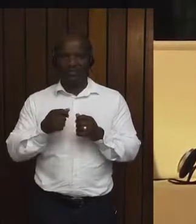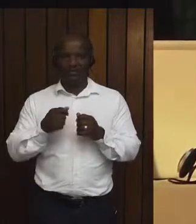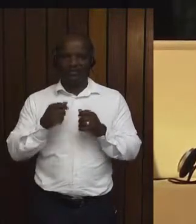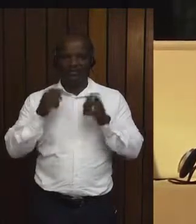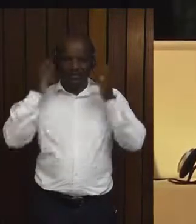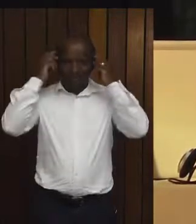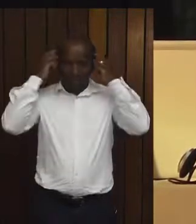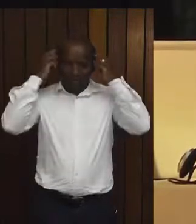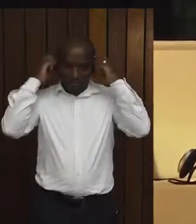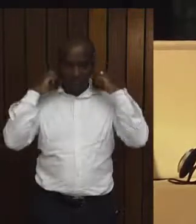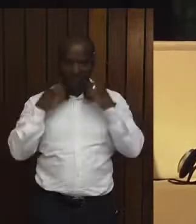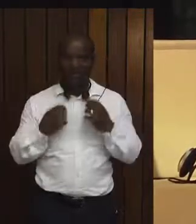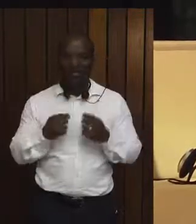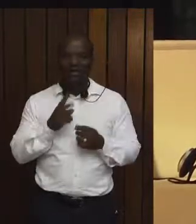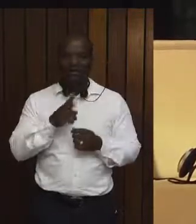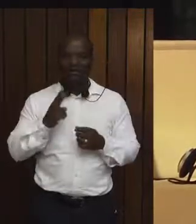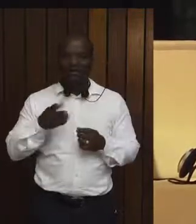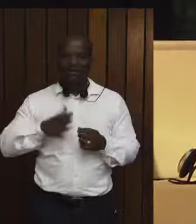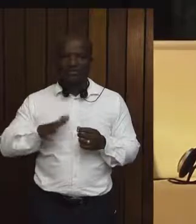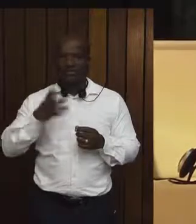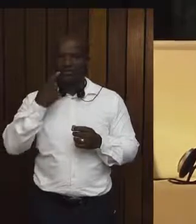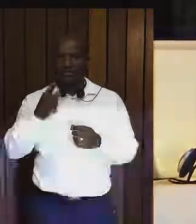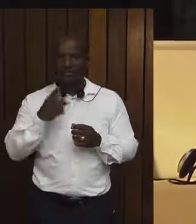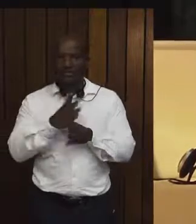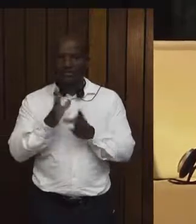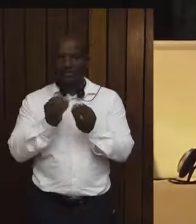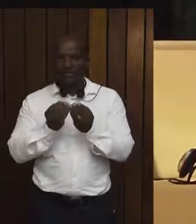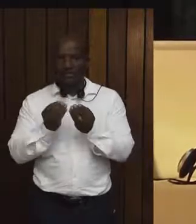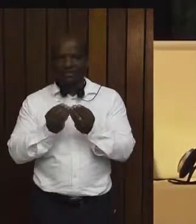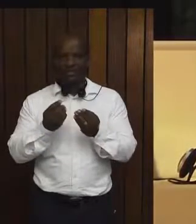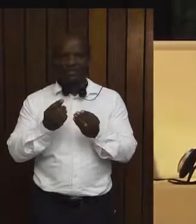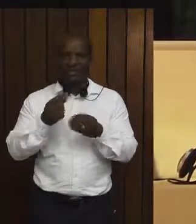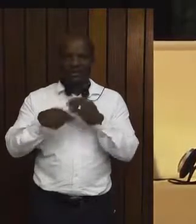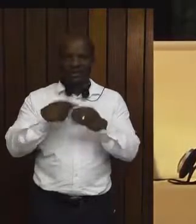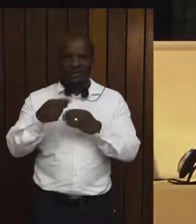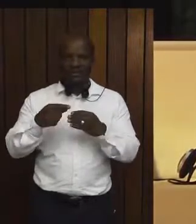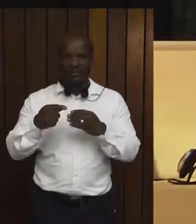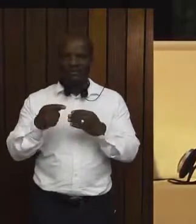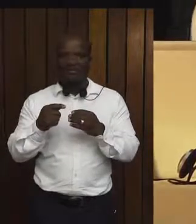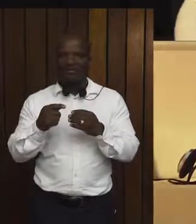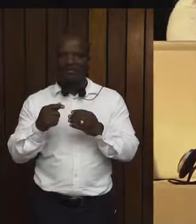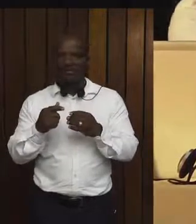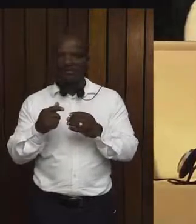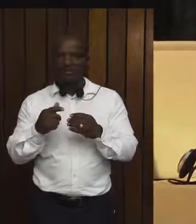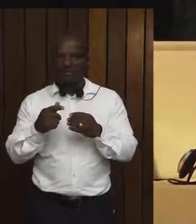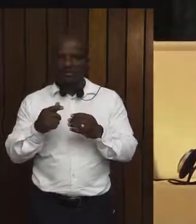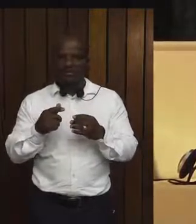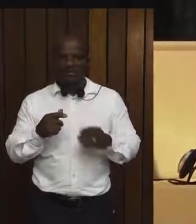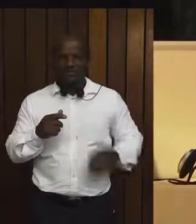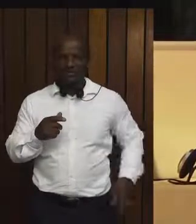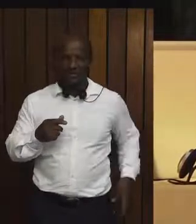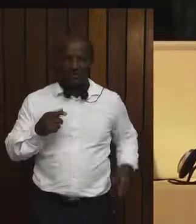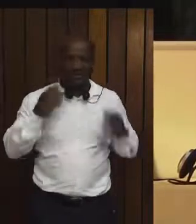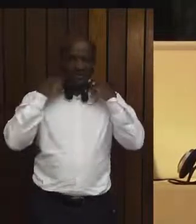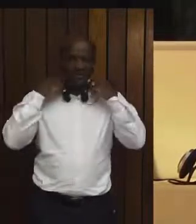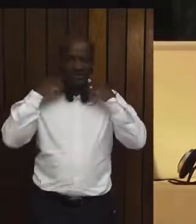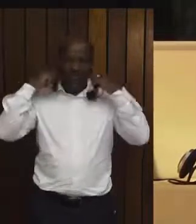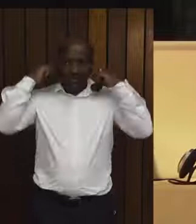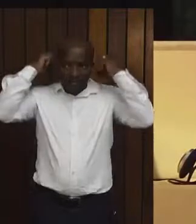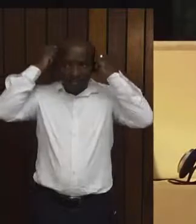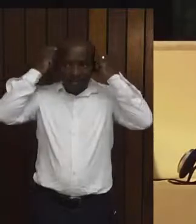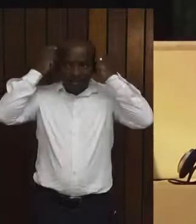I'll also say something with regard to G fleet management, even though it doesn't form part of the